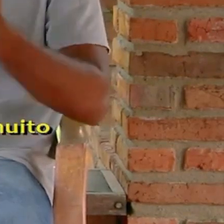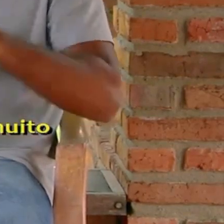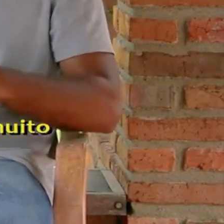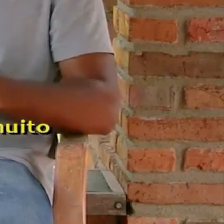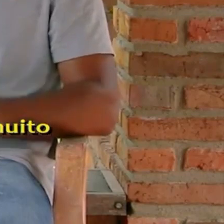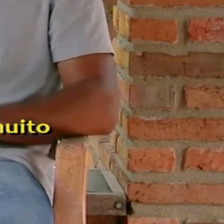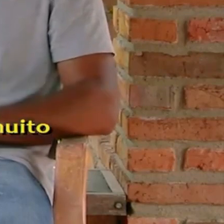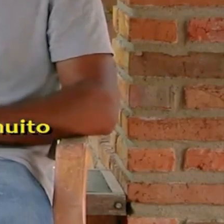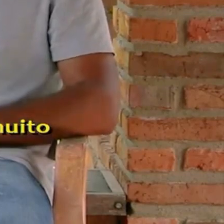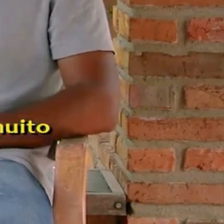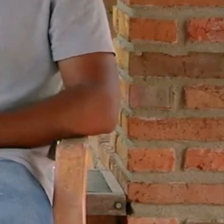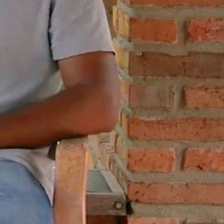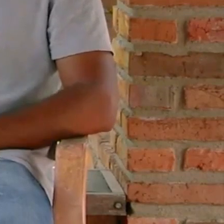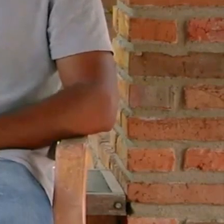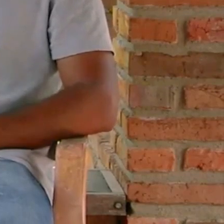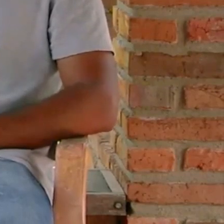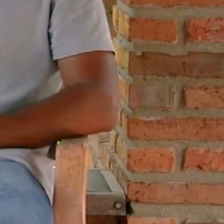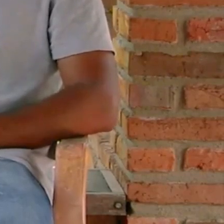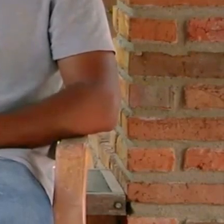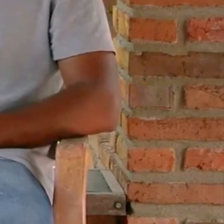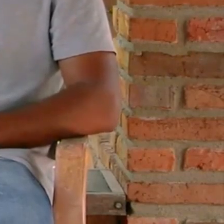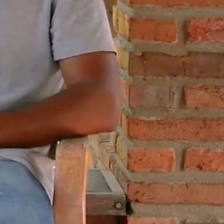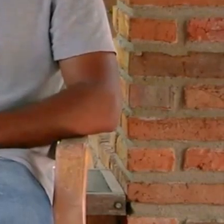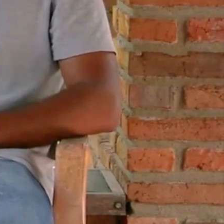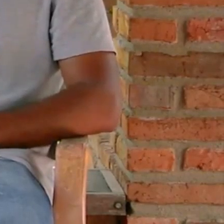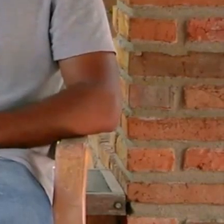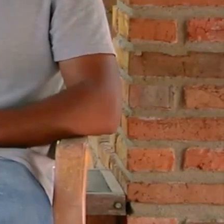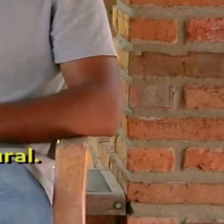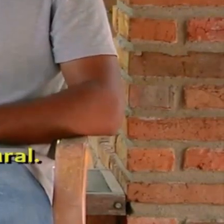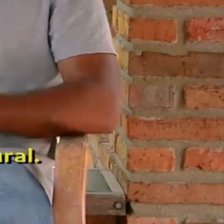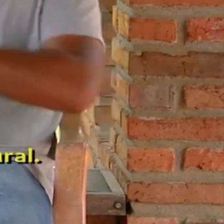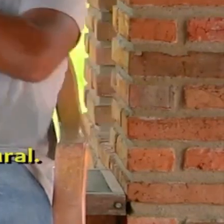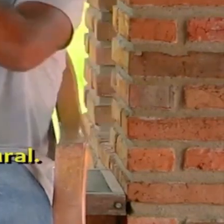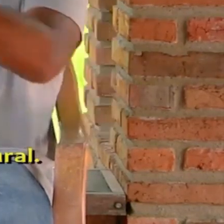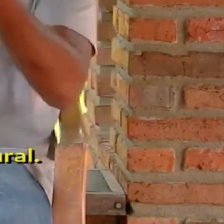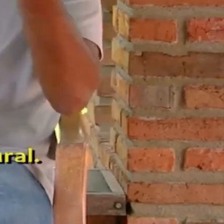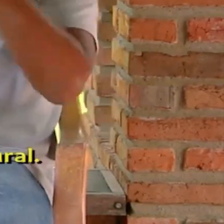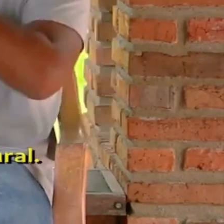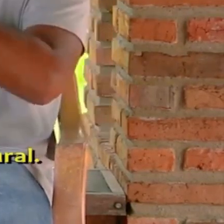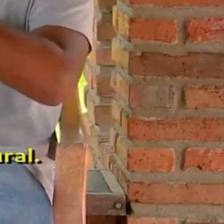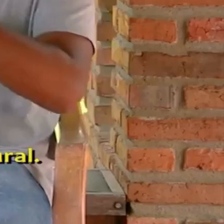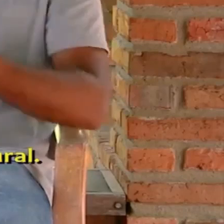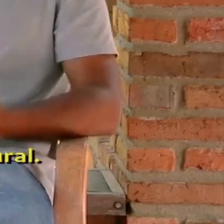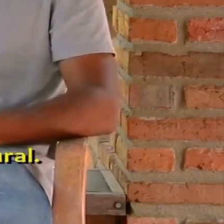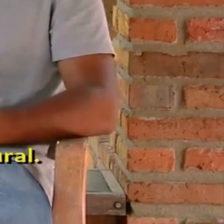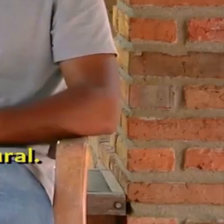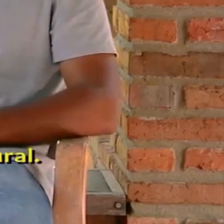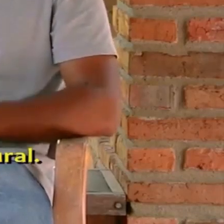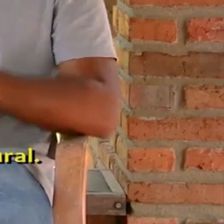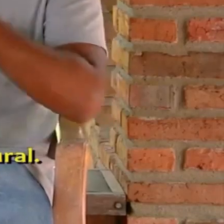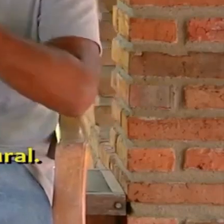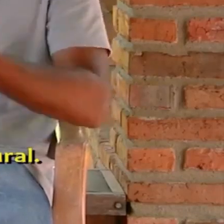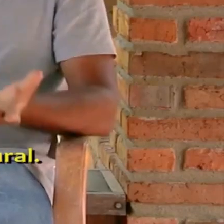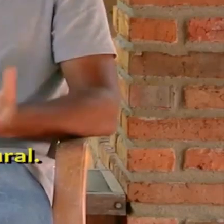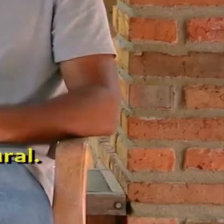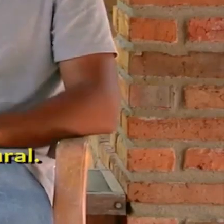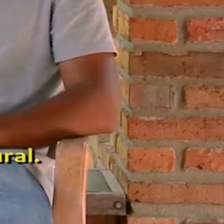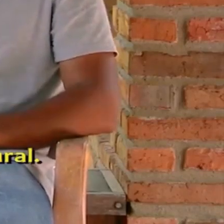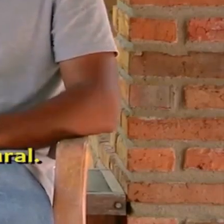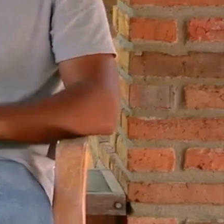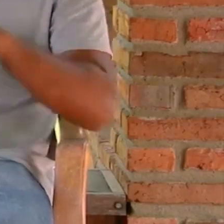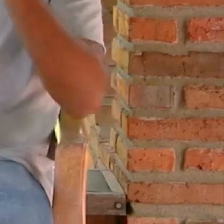general, one thing I like about Brazil is the people. They're very, very much accommodating to people from other